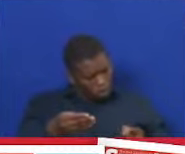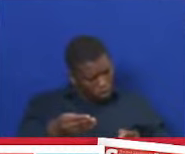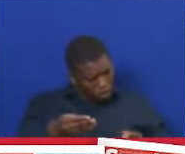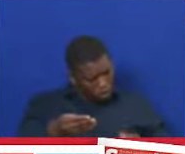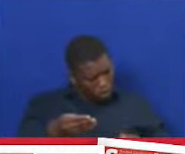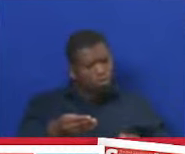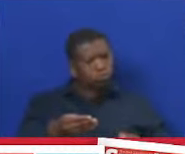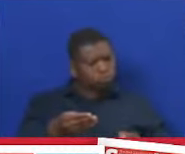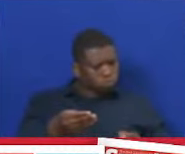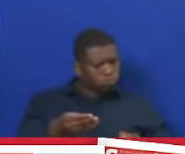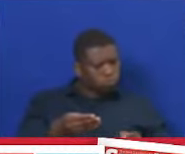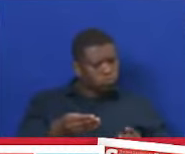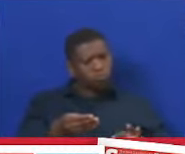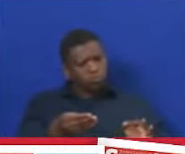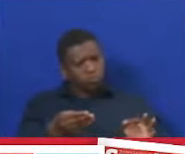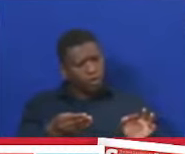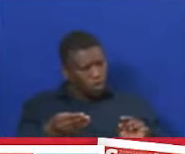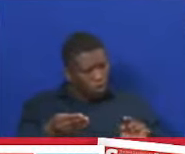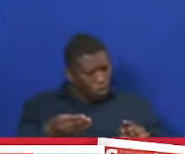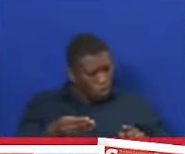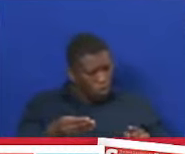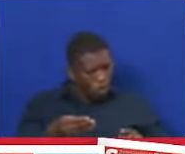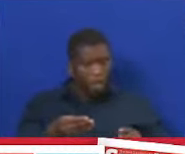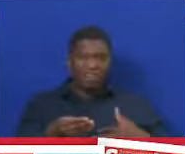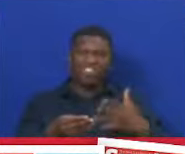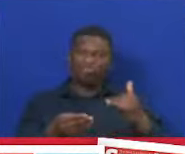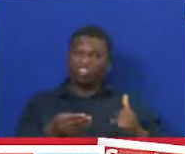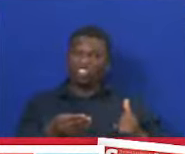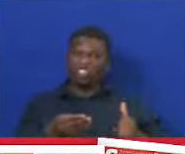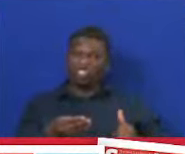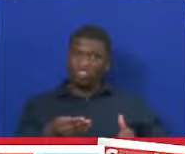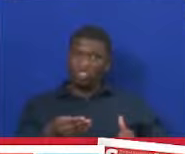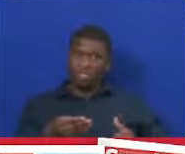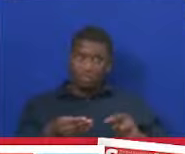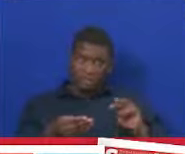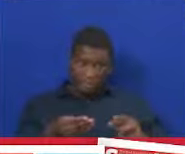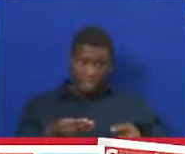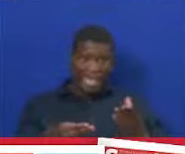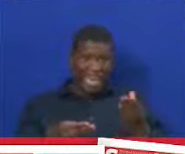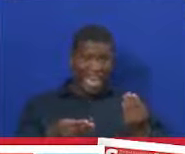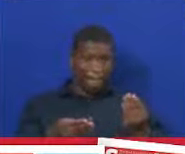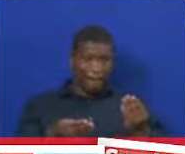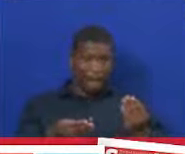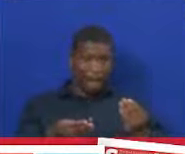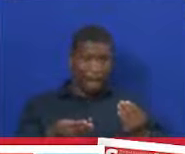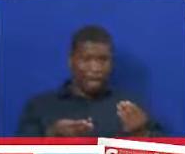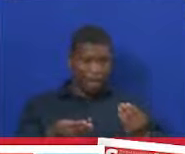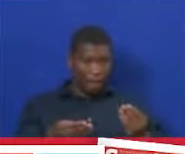and the firearm, the serial number corresponds